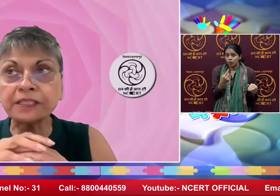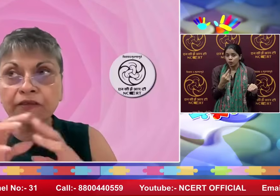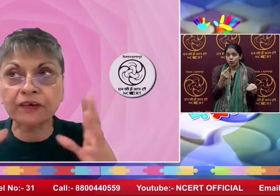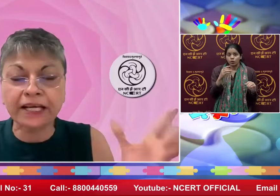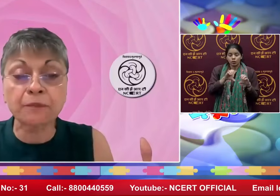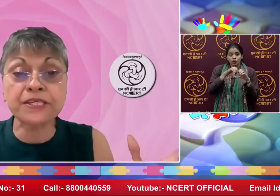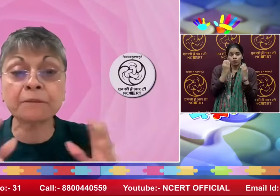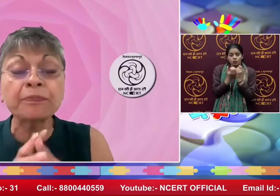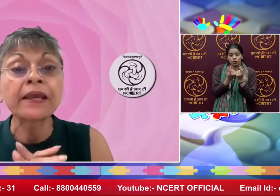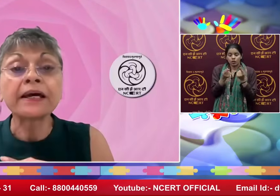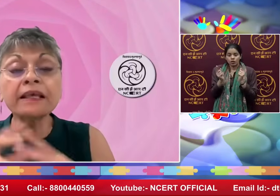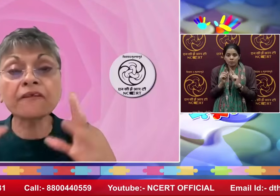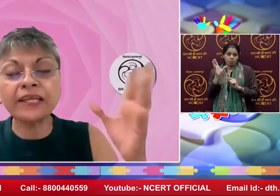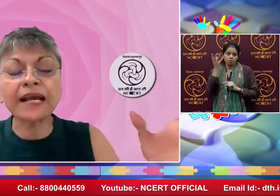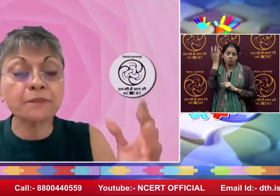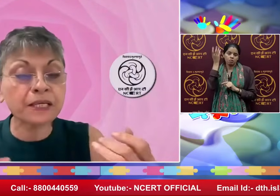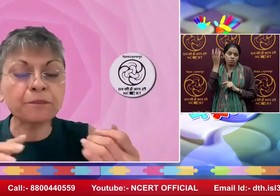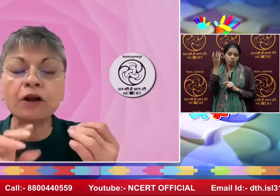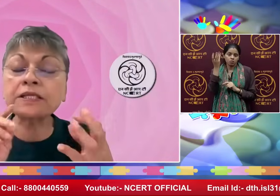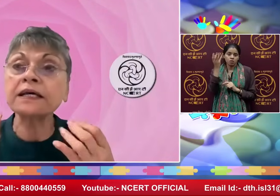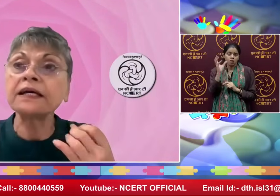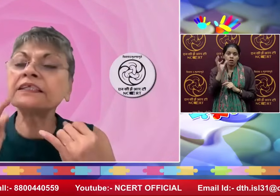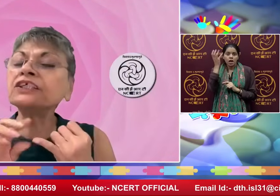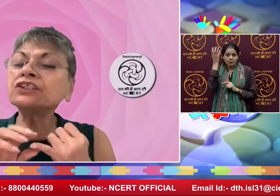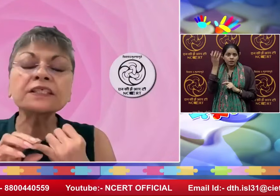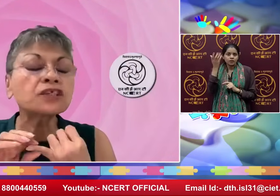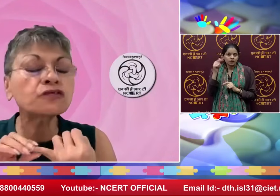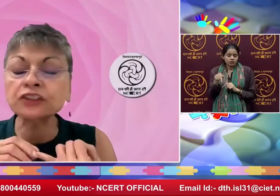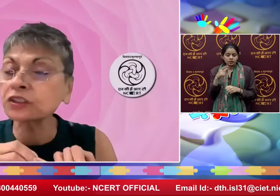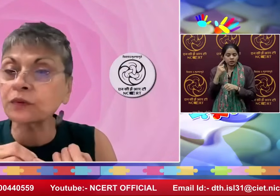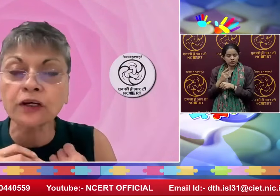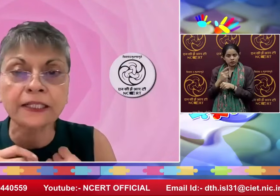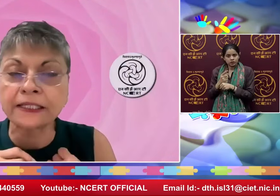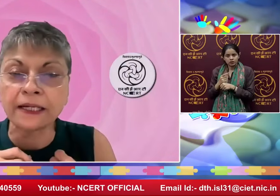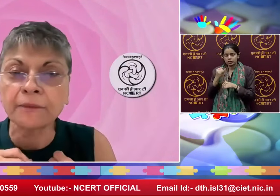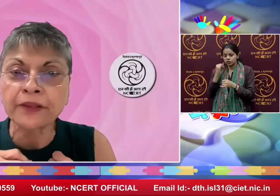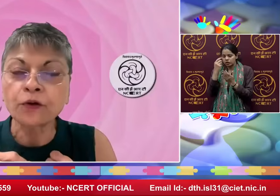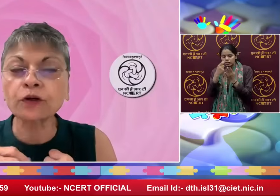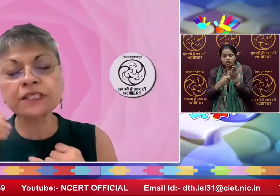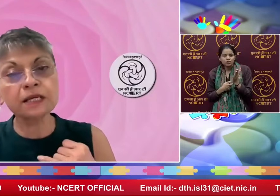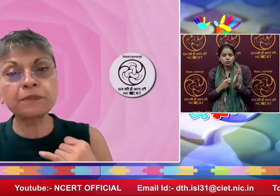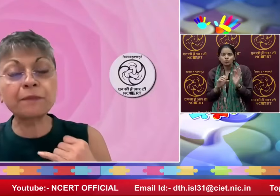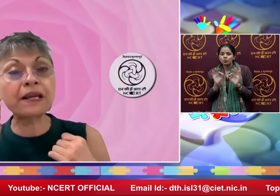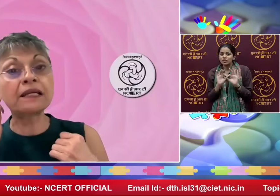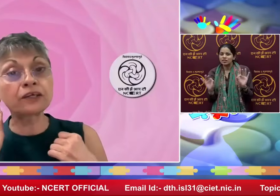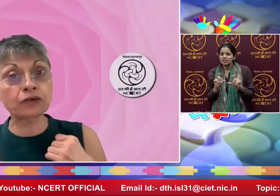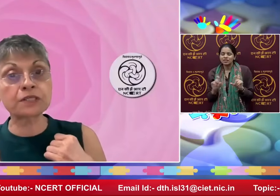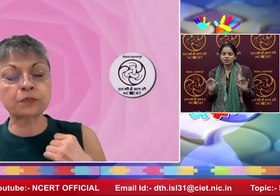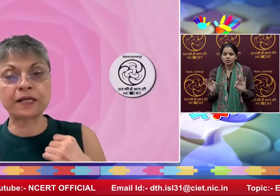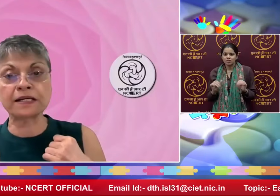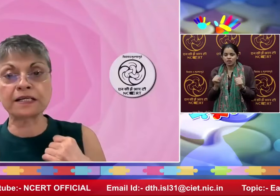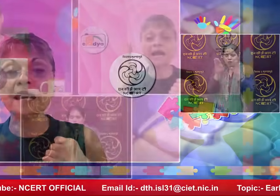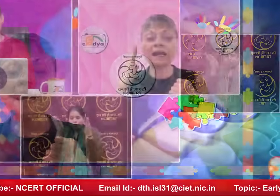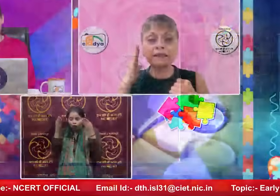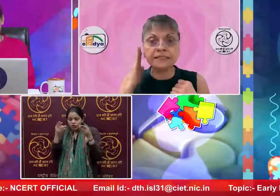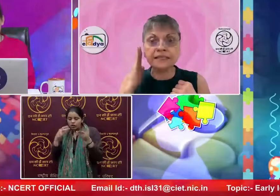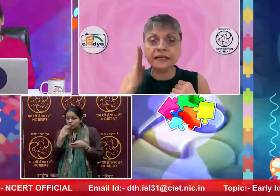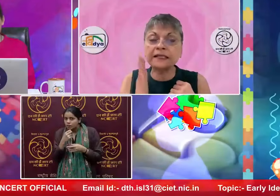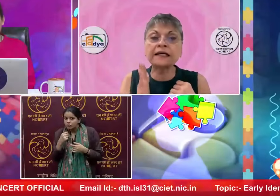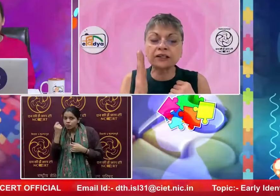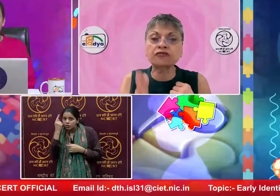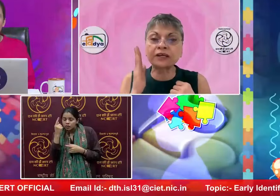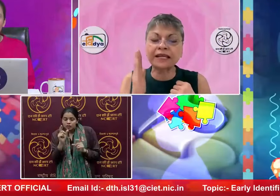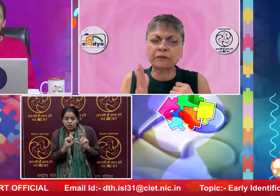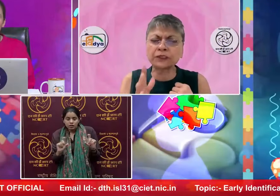classroom because they are feeling upset. They are feeling upset because the teacher's instructions were not clear. Yes. Autistic literal speakers. They